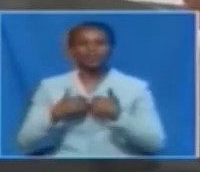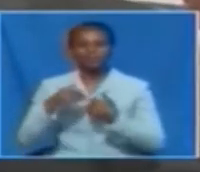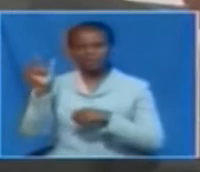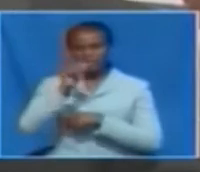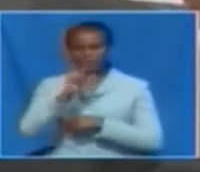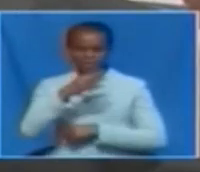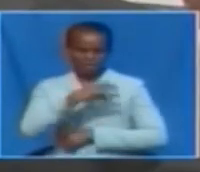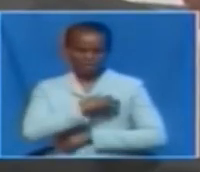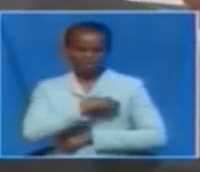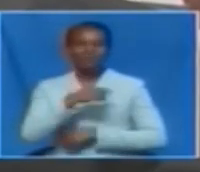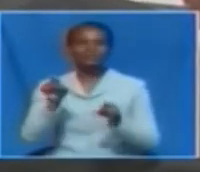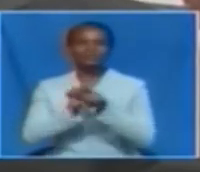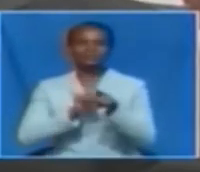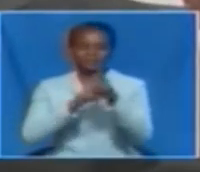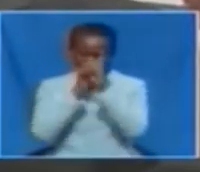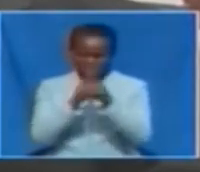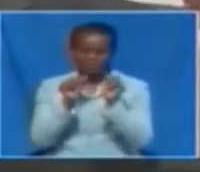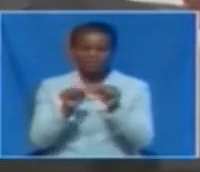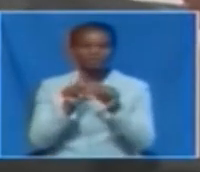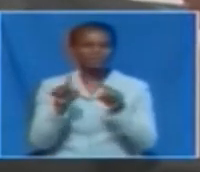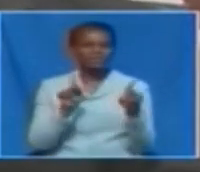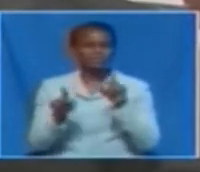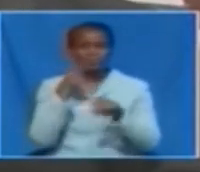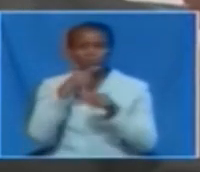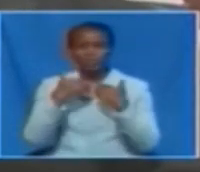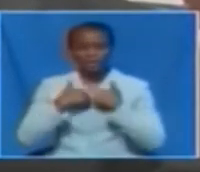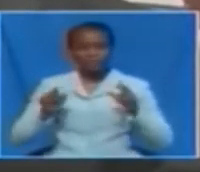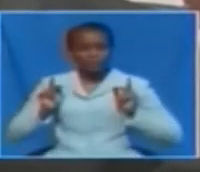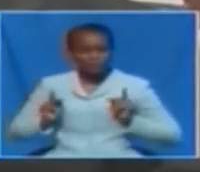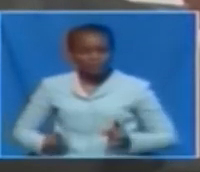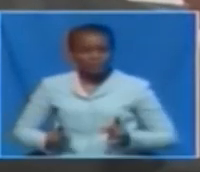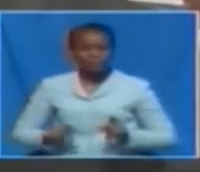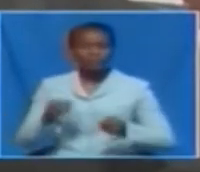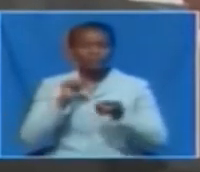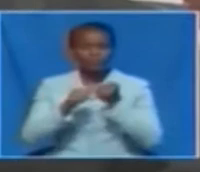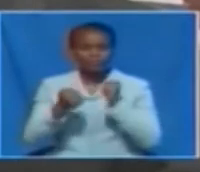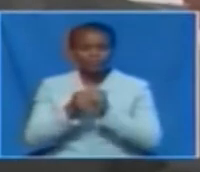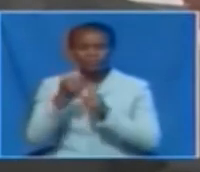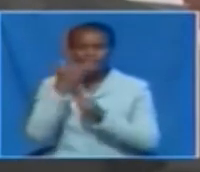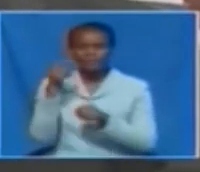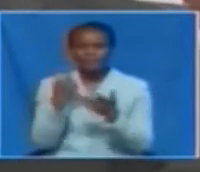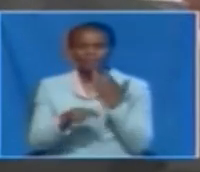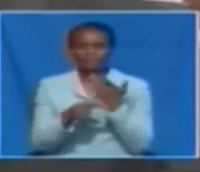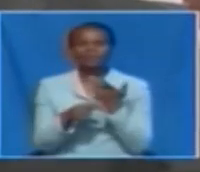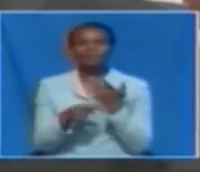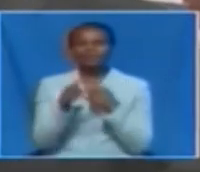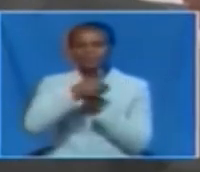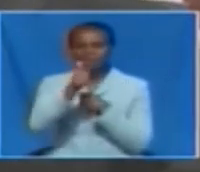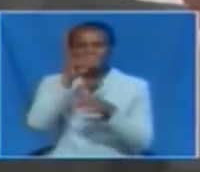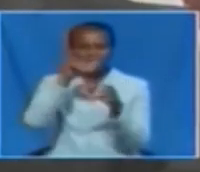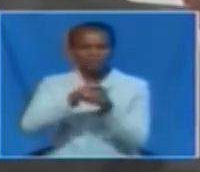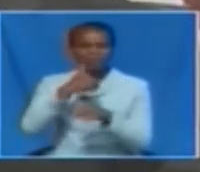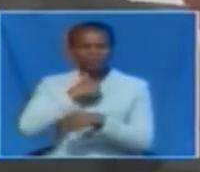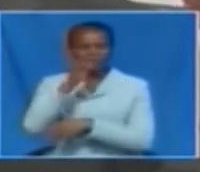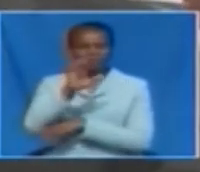heart will decide. But those who have got personal ambitions, that unless they are the ones there, those